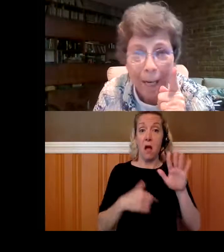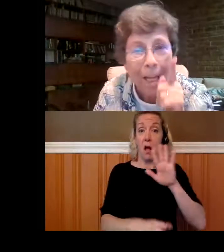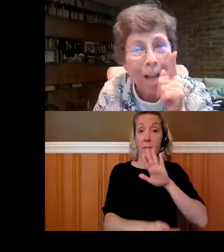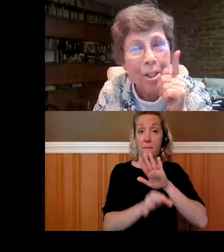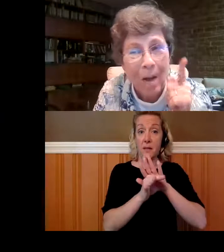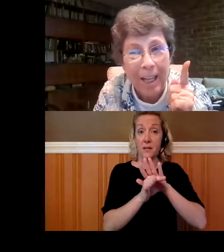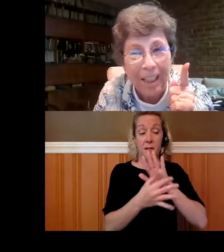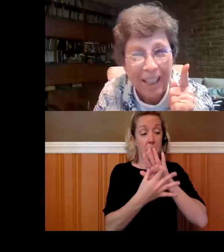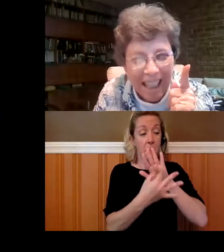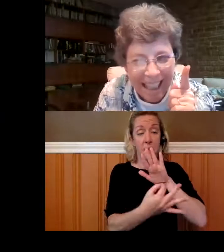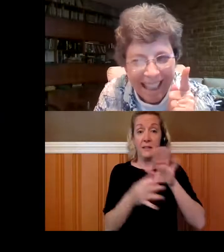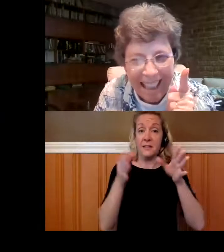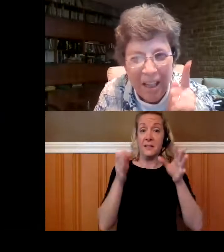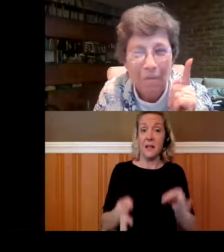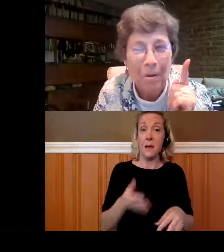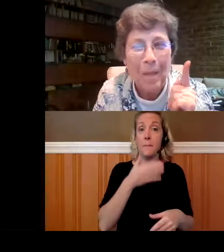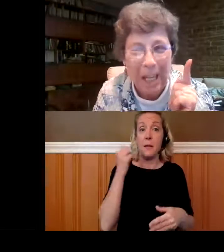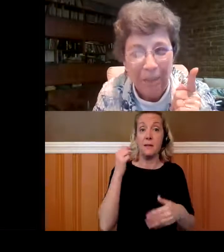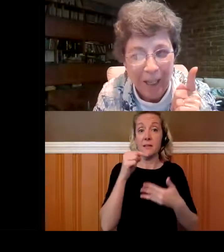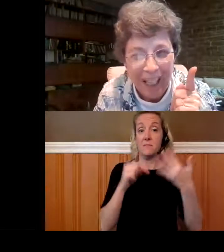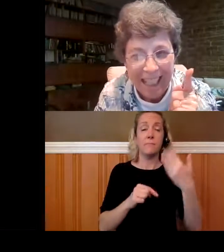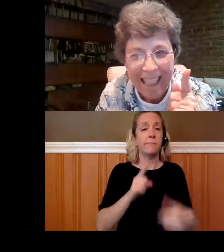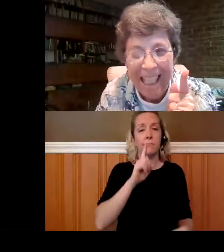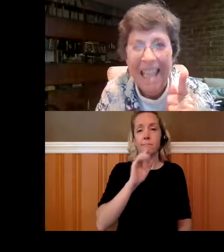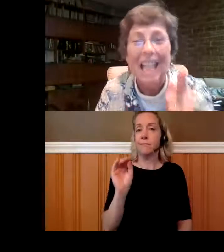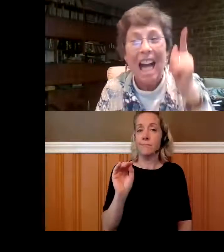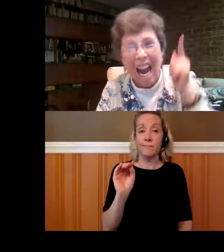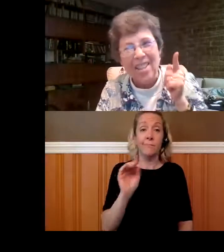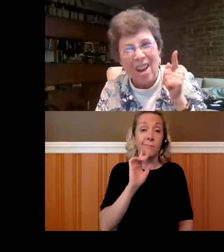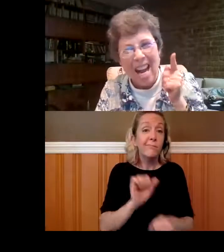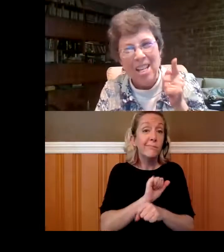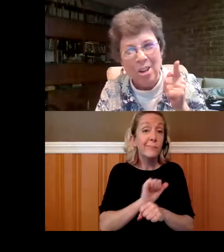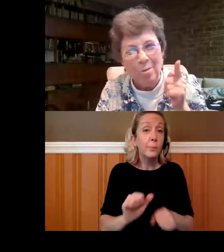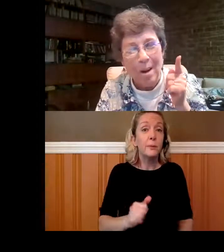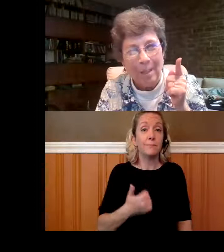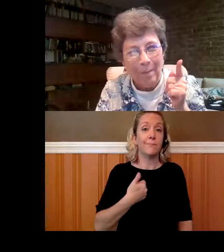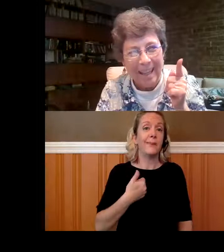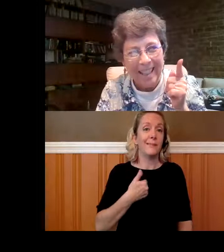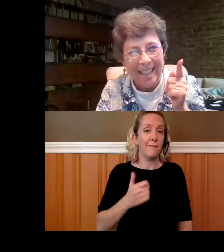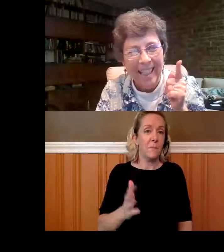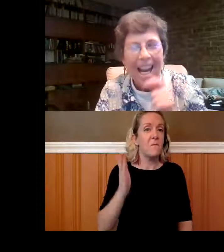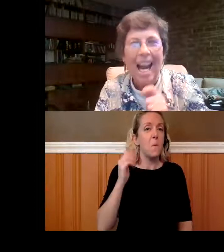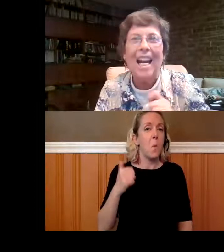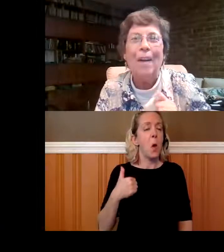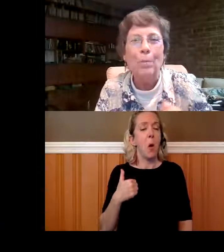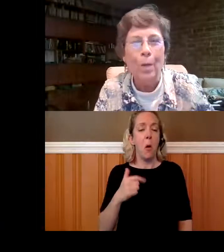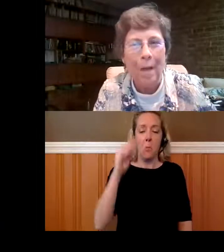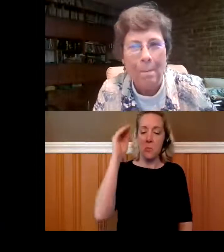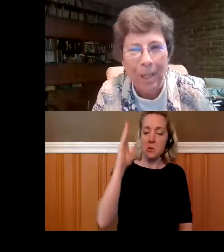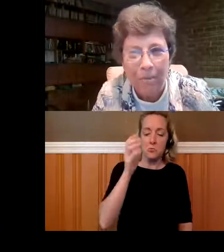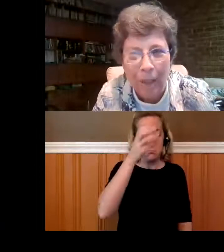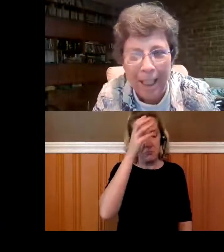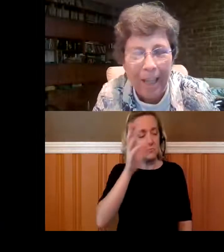from experience, because I thought I knew what was best. And I would put my big foot in there and I say, oh, that's